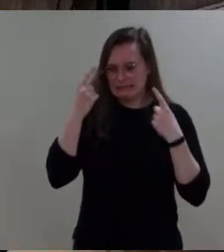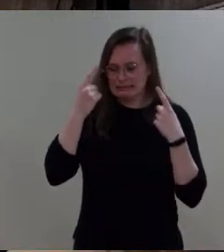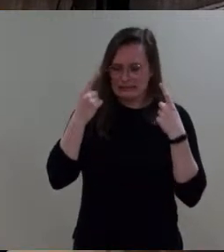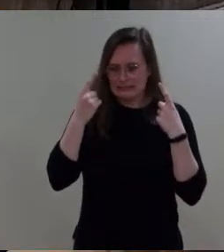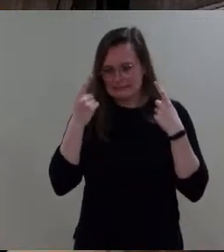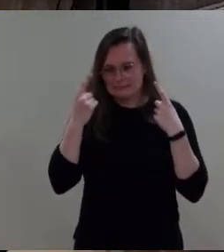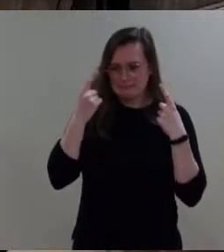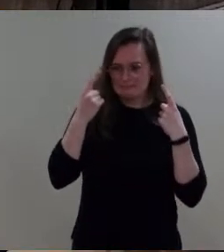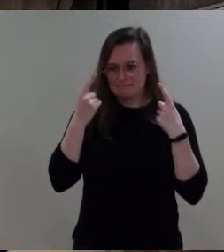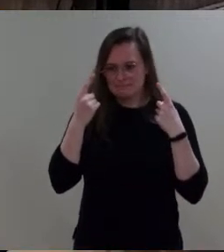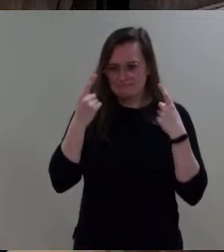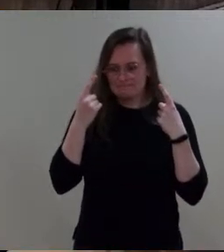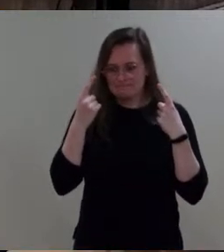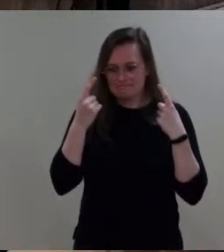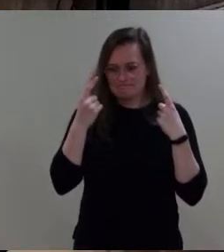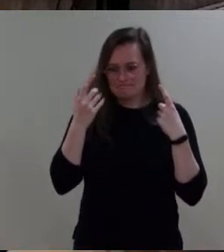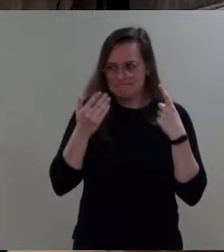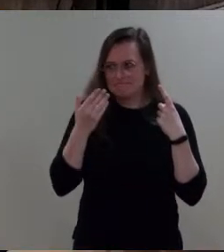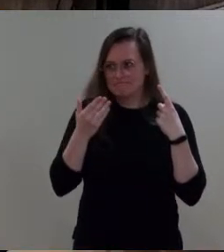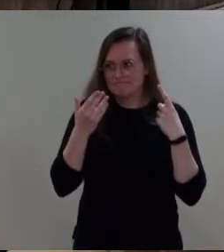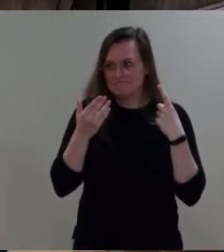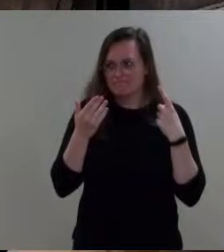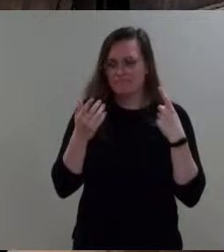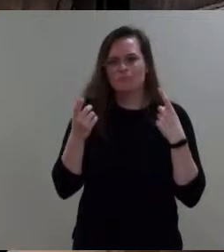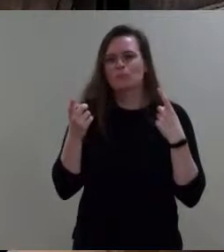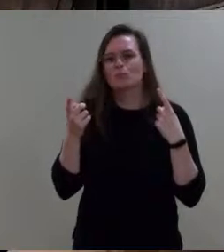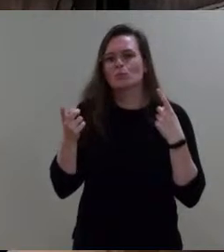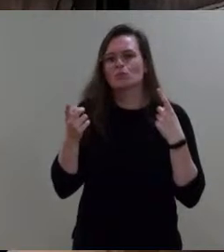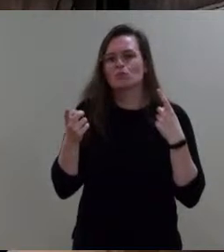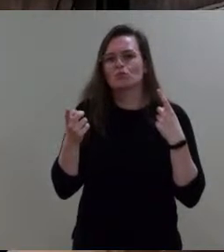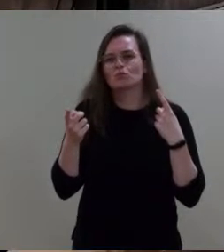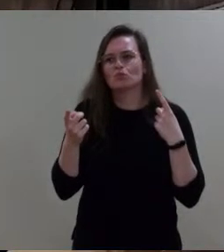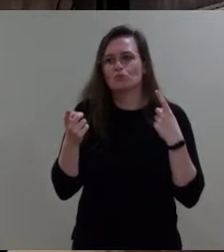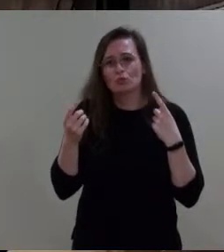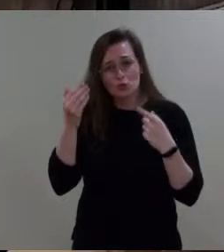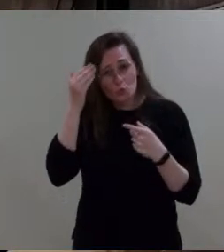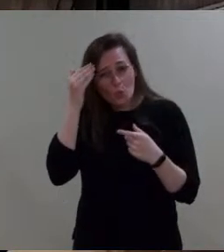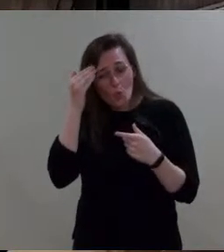heard anything that maybe they're going to hold municipalities